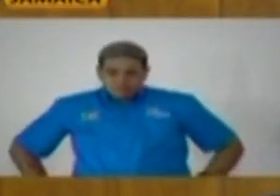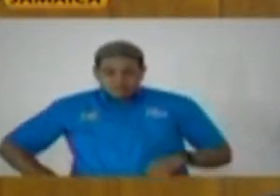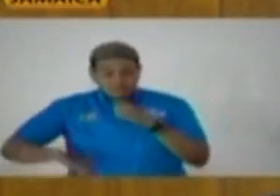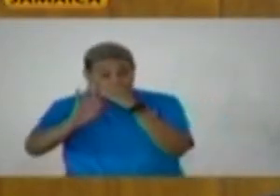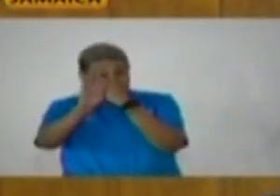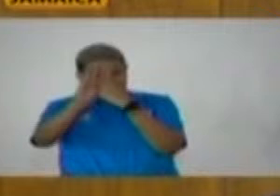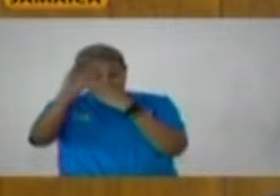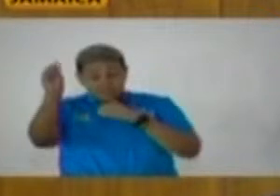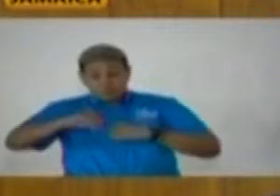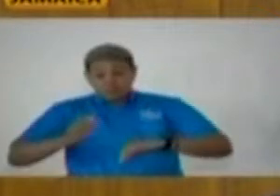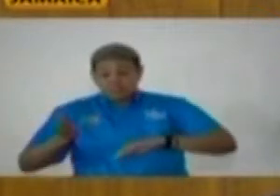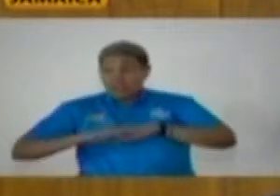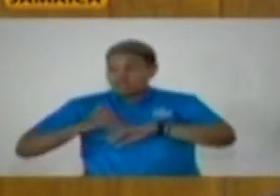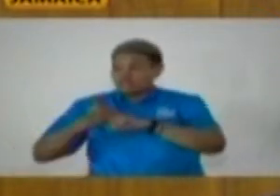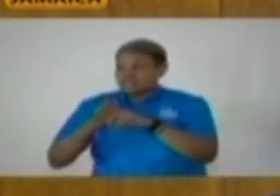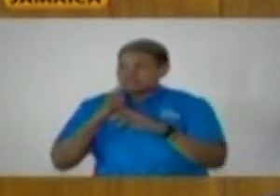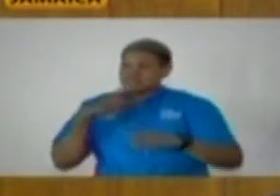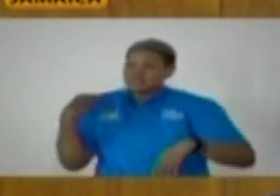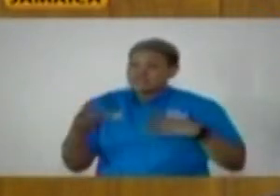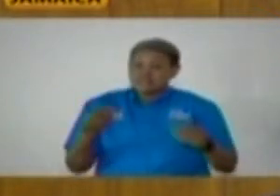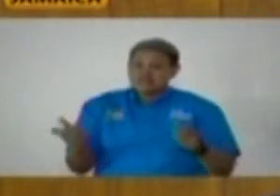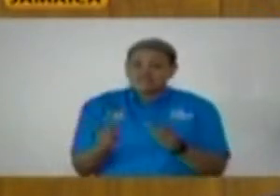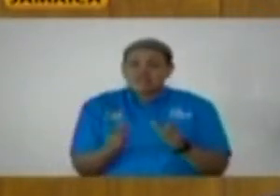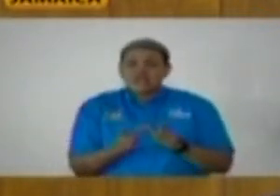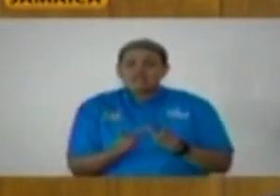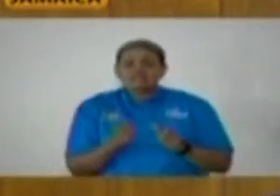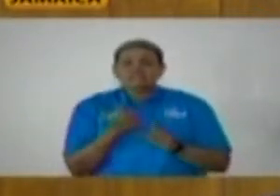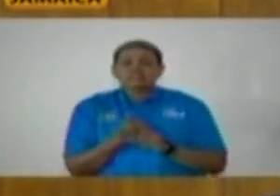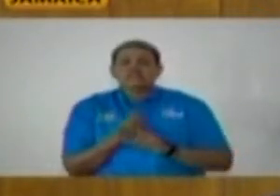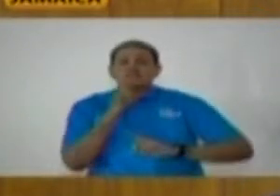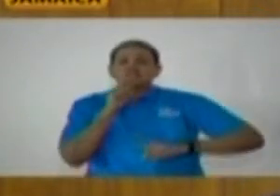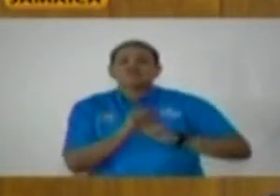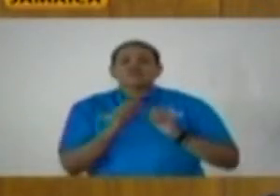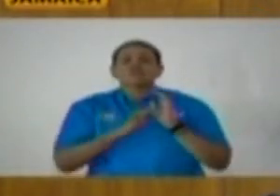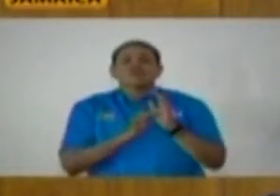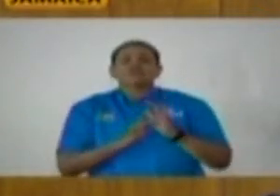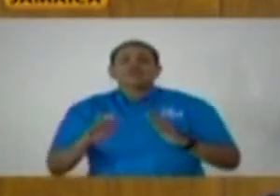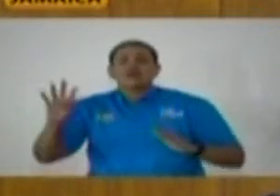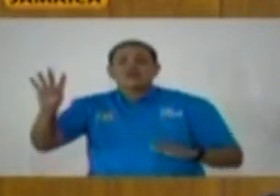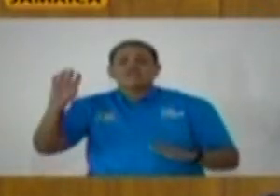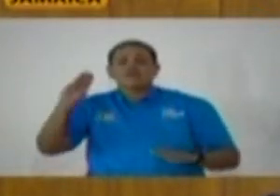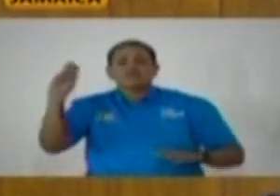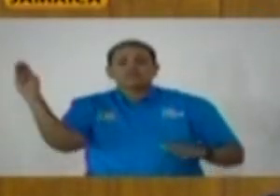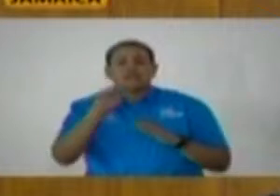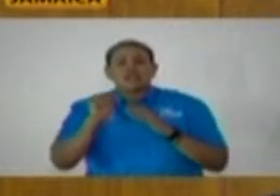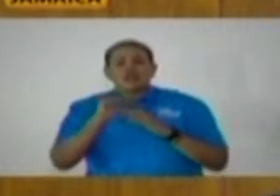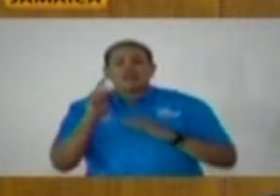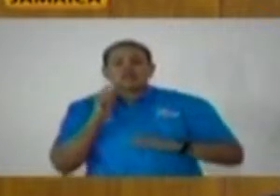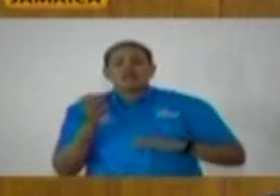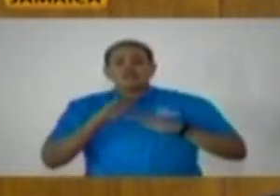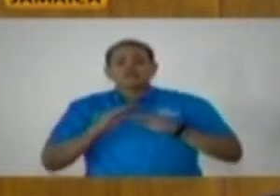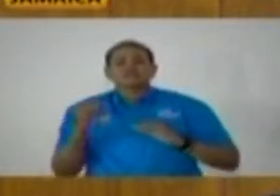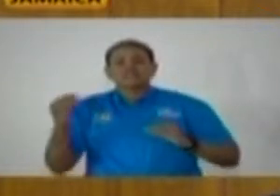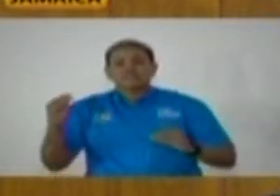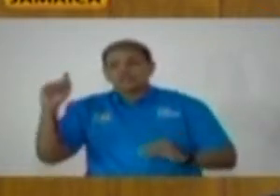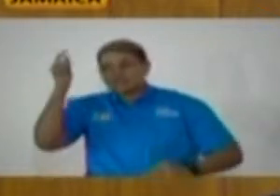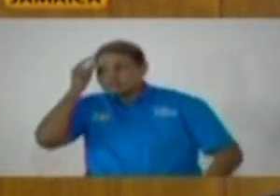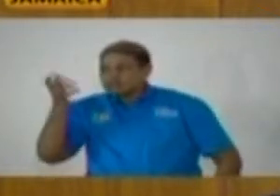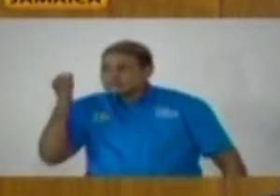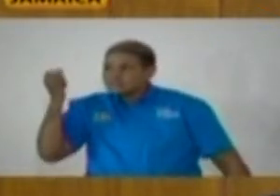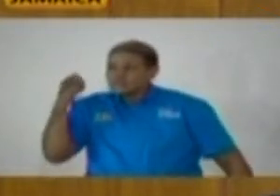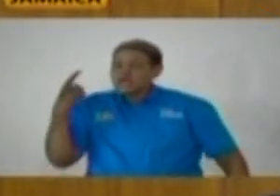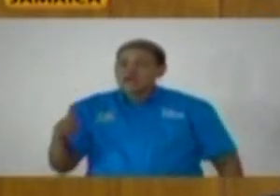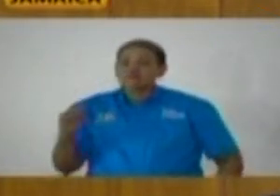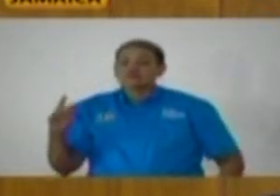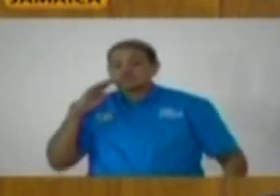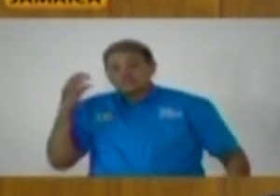96% increase in the issuing of licenses represented a 400 million increase to the government coffers, which came